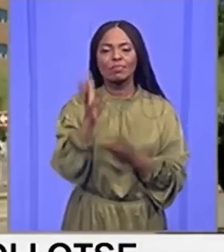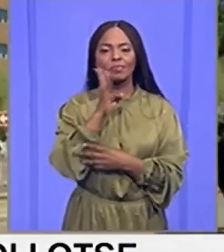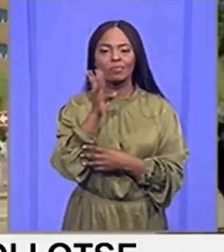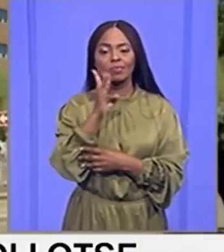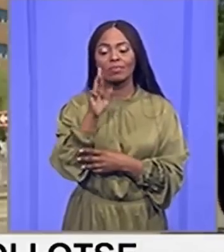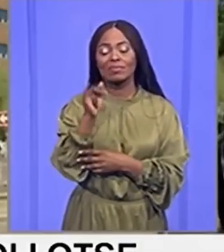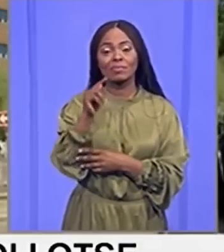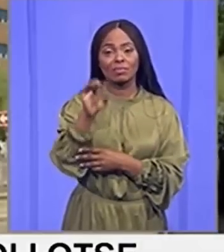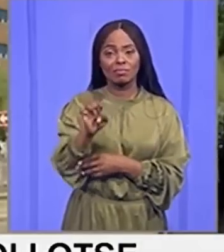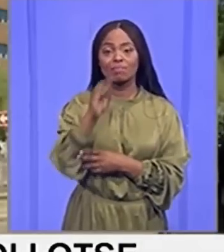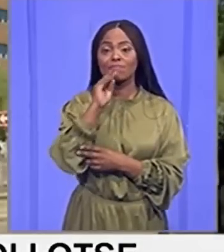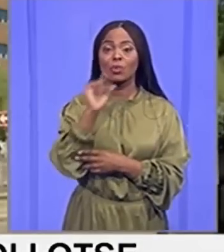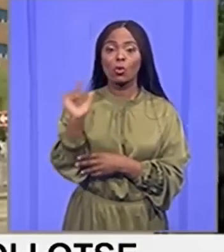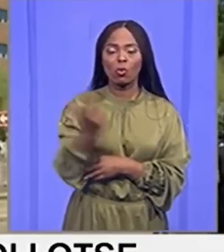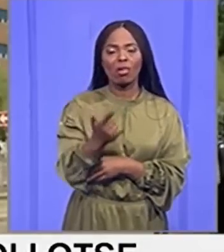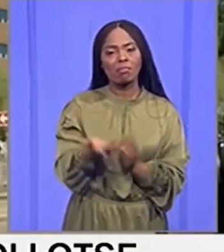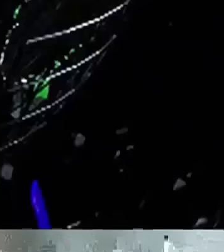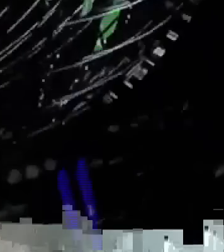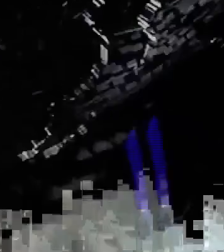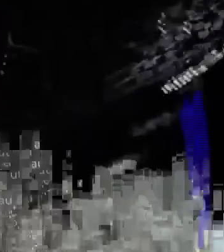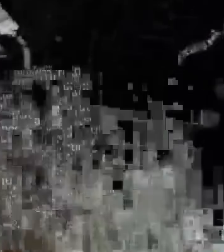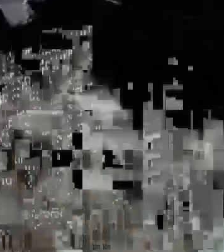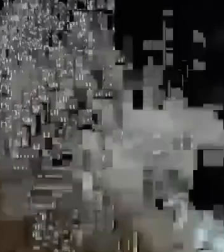Khadebe, ditaba tsa SABC, Kimberley.